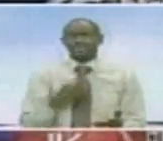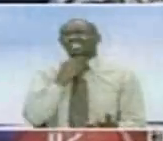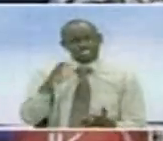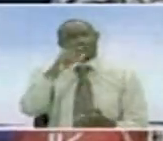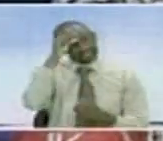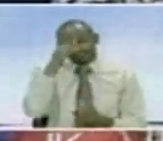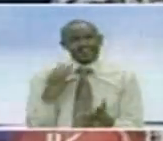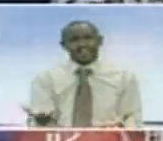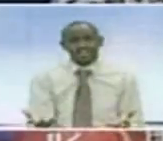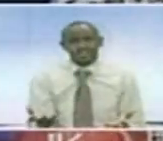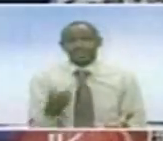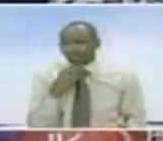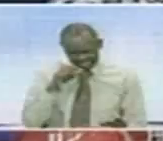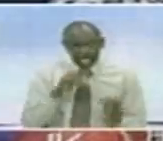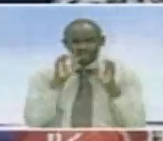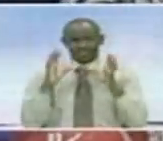then?